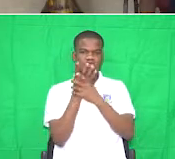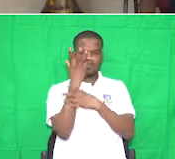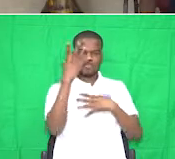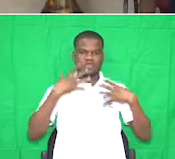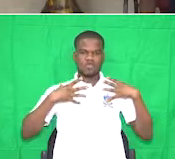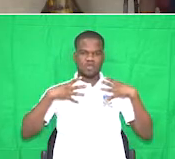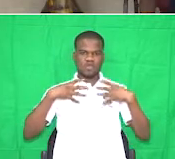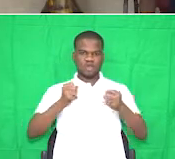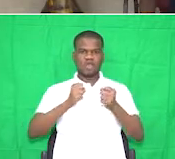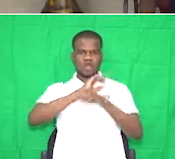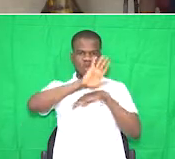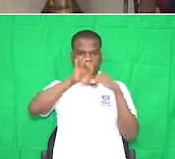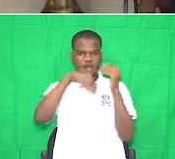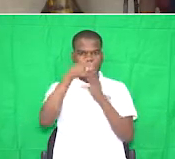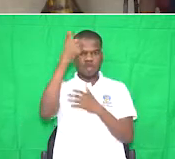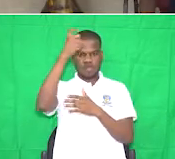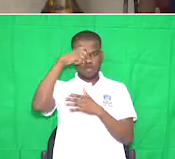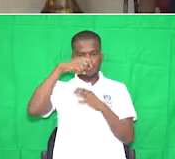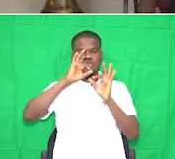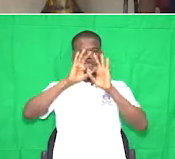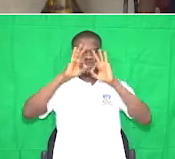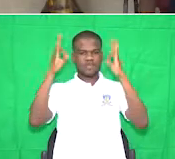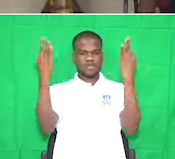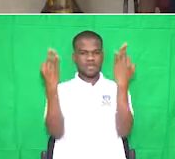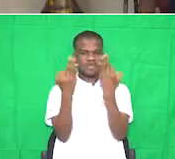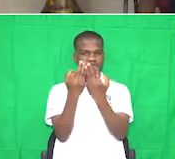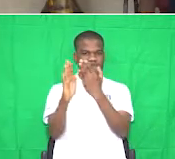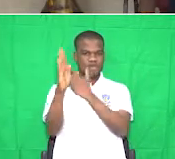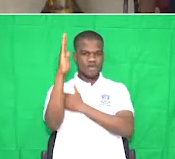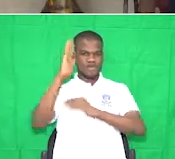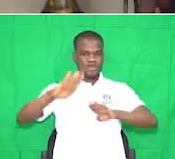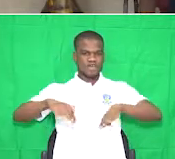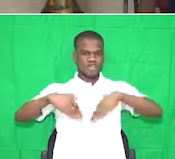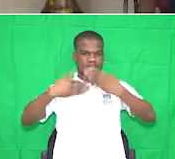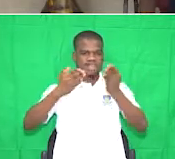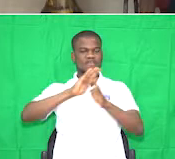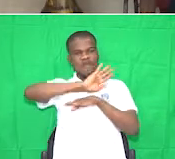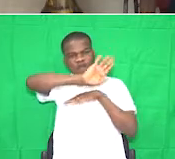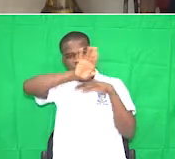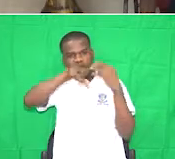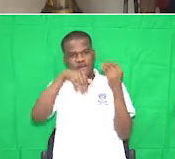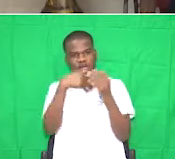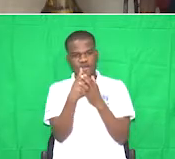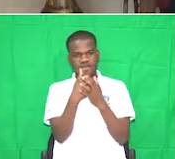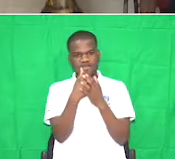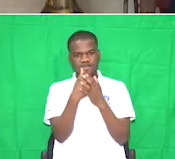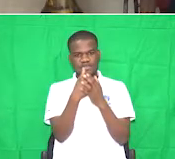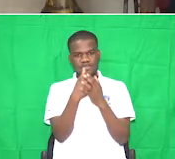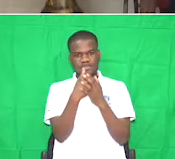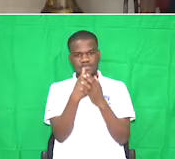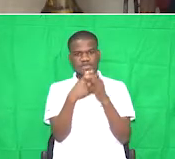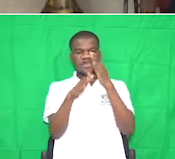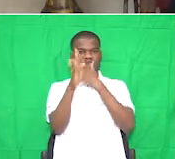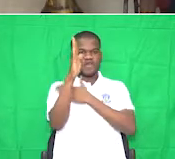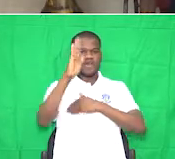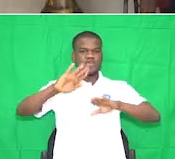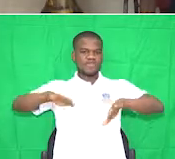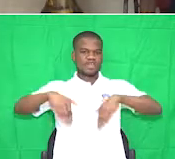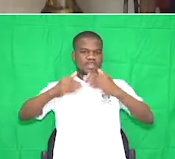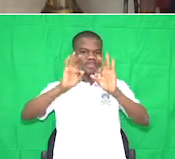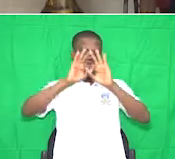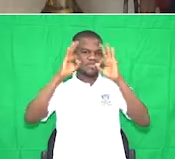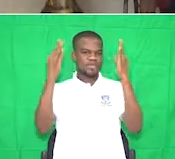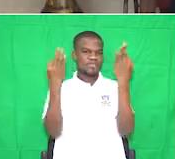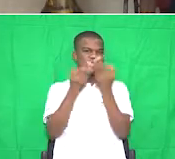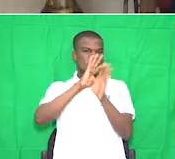know. For God gave each of us family, for God gave each of us family, for God gave each of